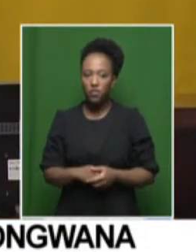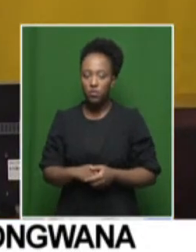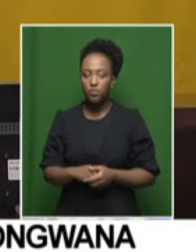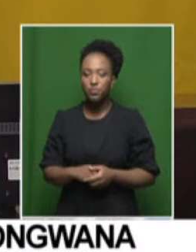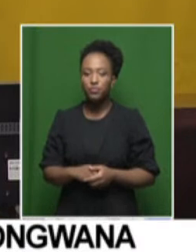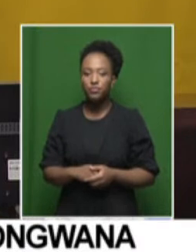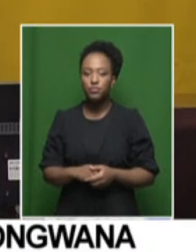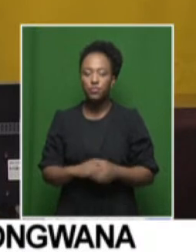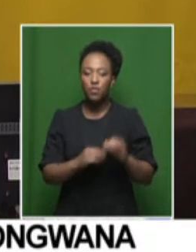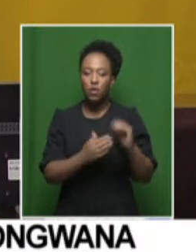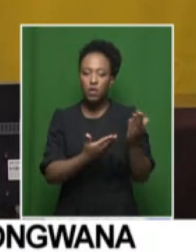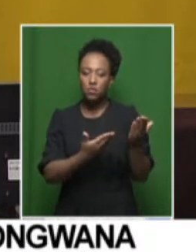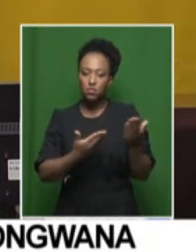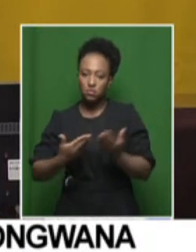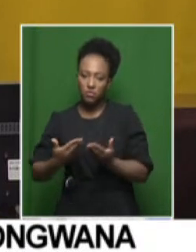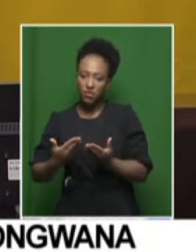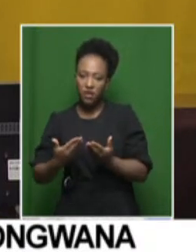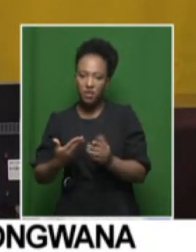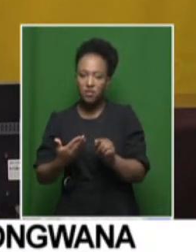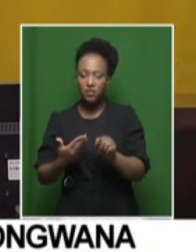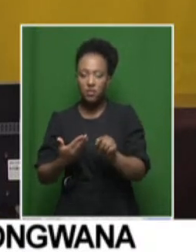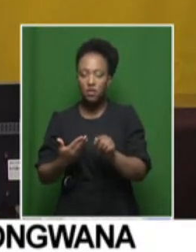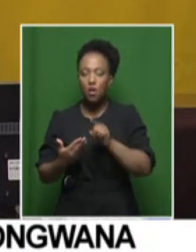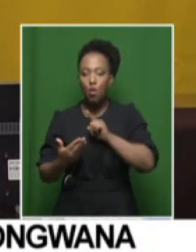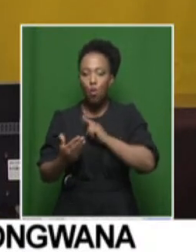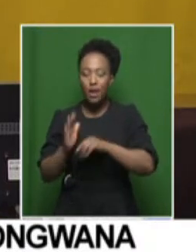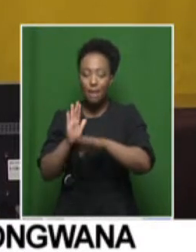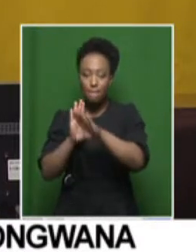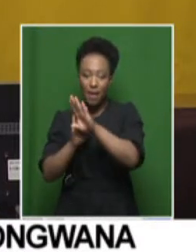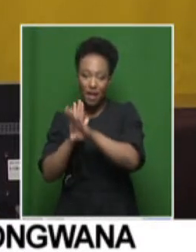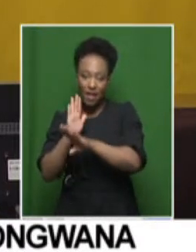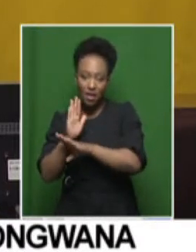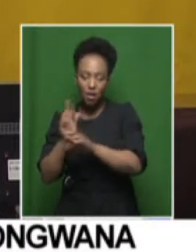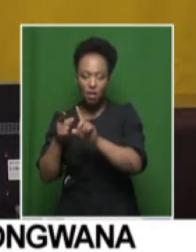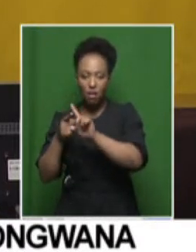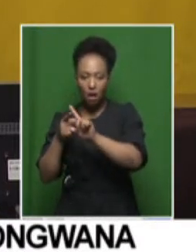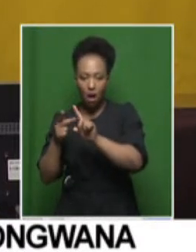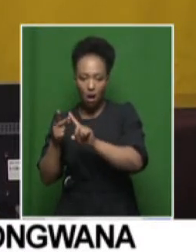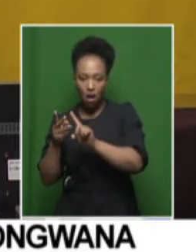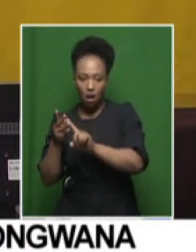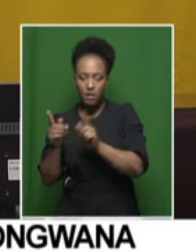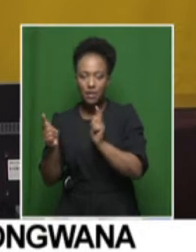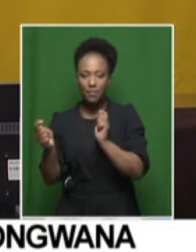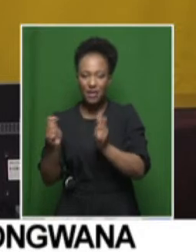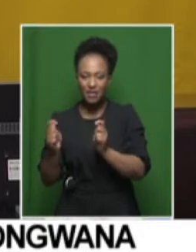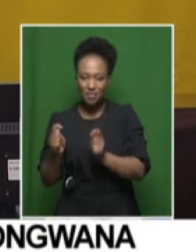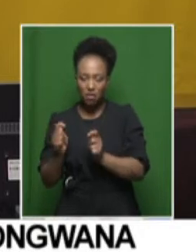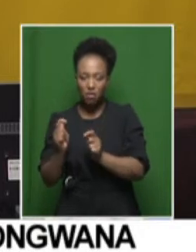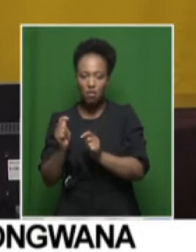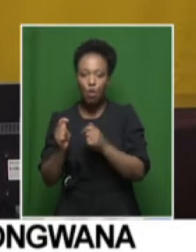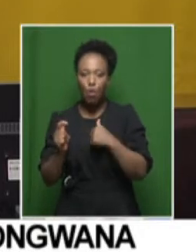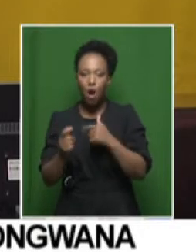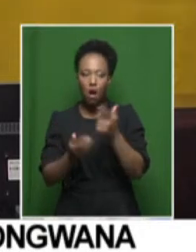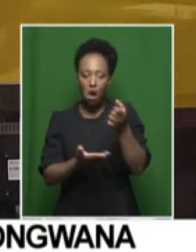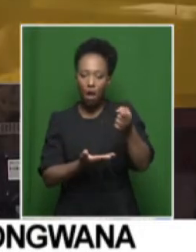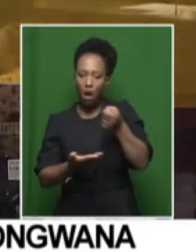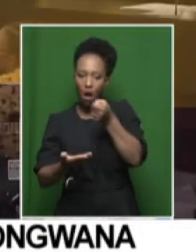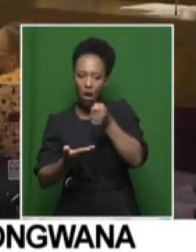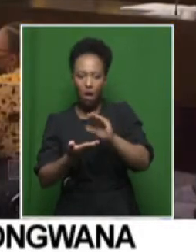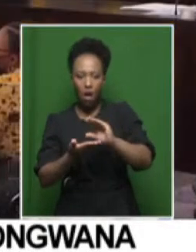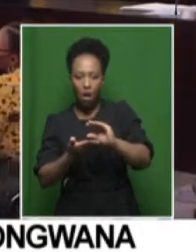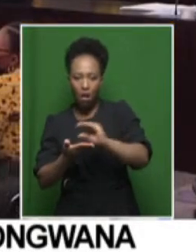Bill and tabling of the Division of Revenue Bill. Introduction of the second Adjustments Appropriation Bill.